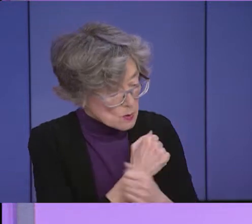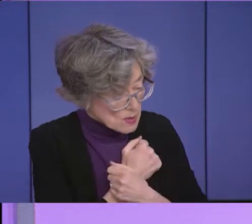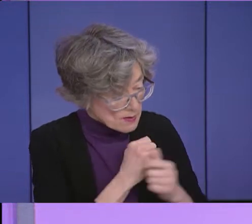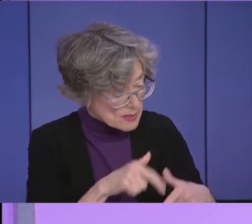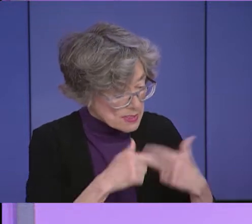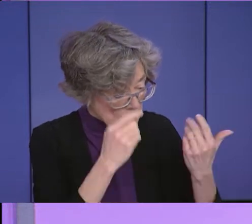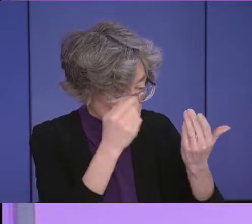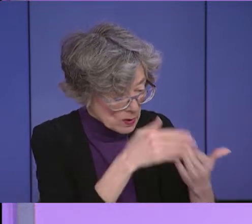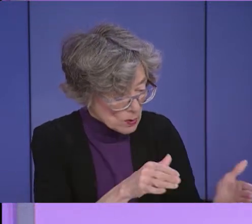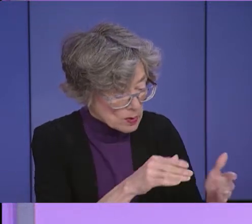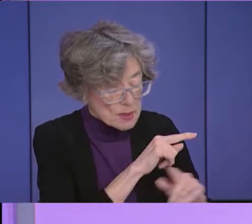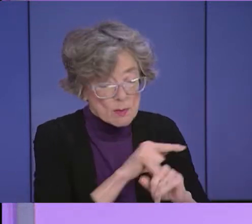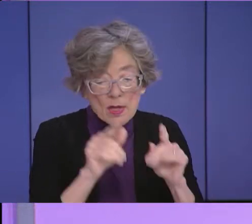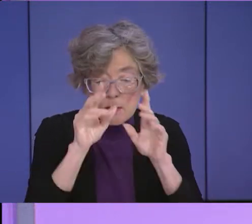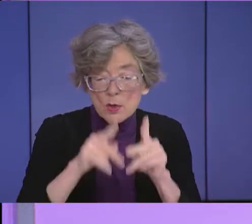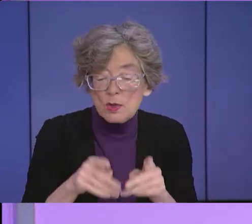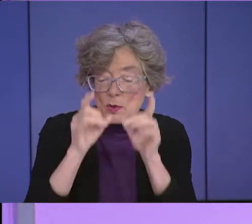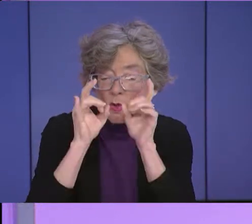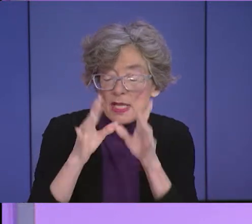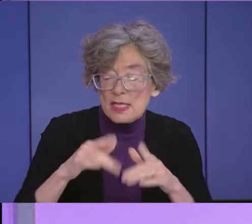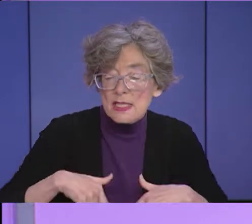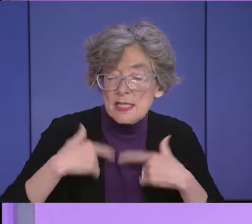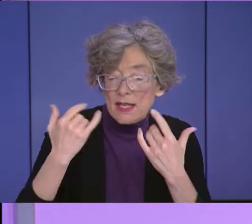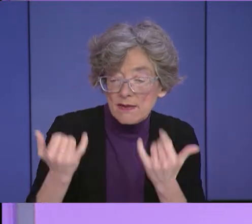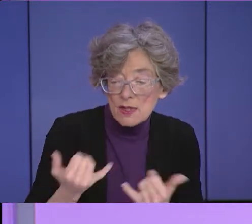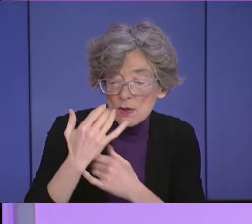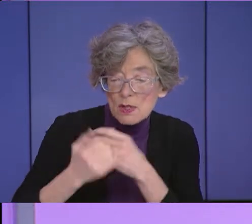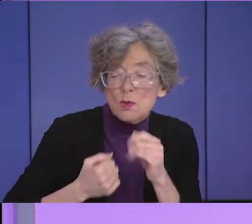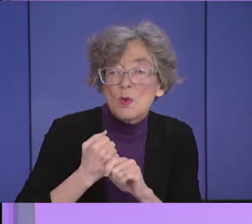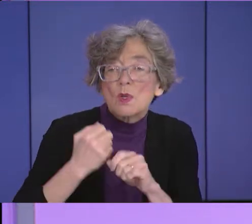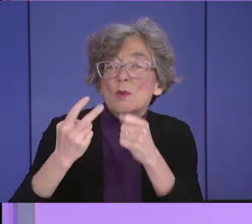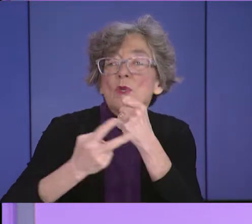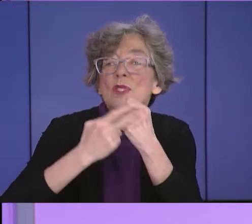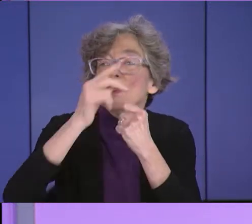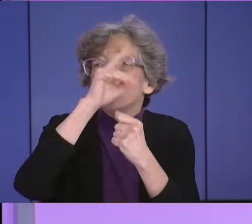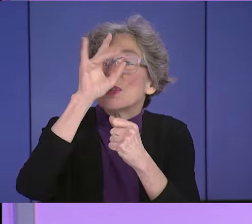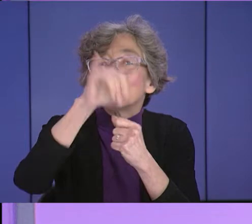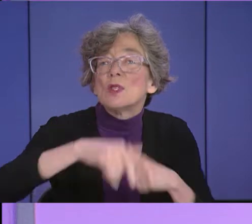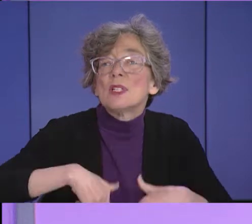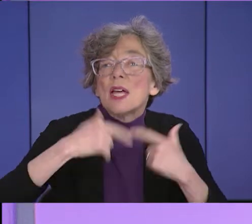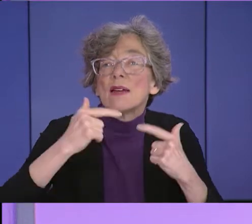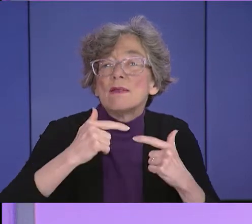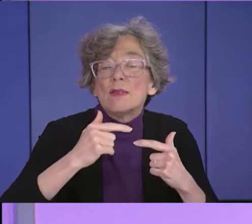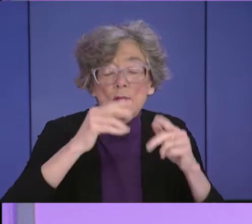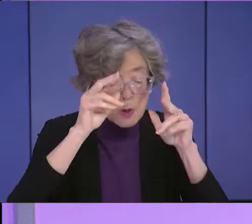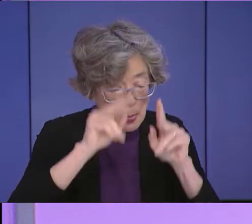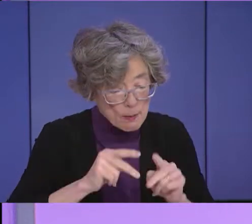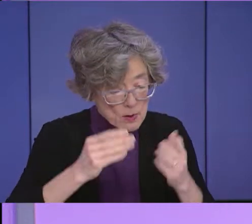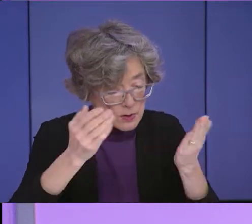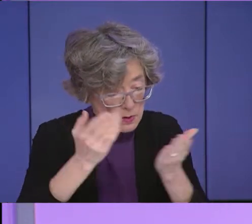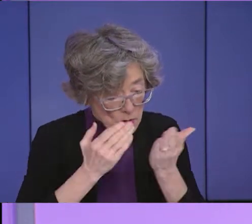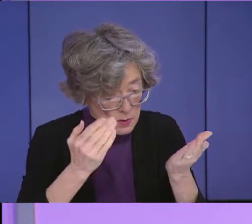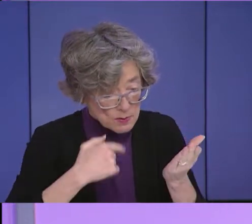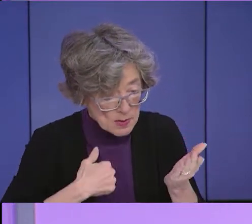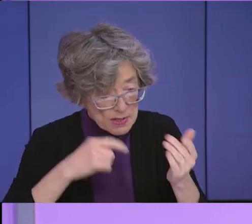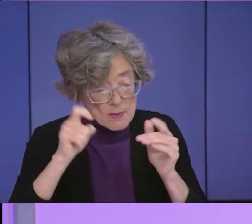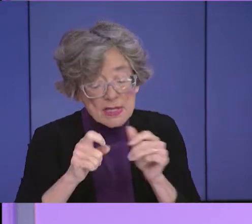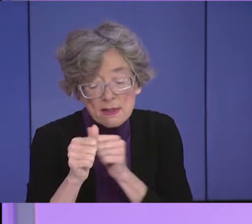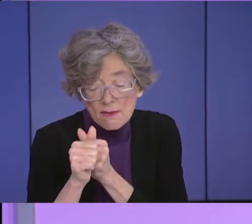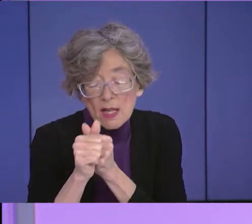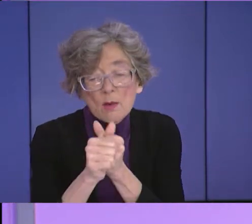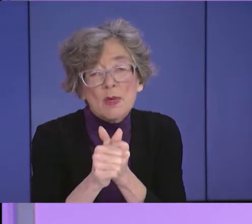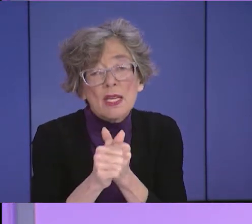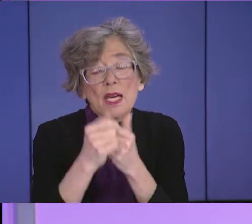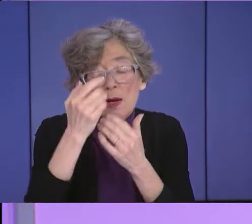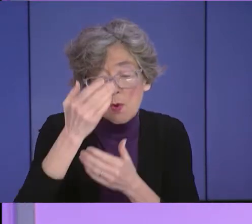it, and whoever hates his life in this world will preserve it for eternal life. Whoever serves me must follow me, and where I